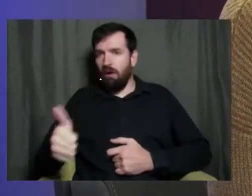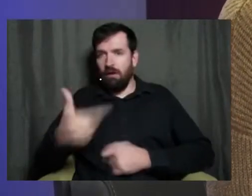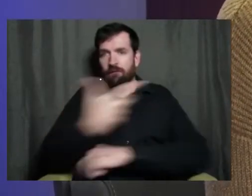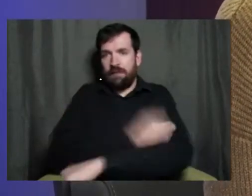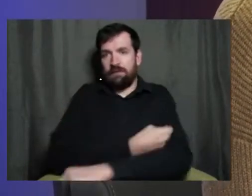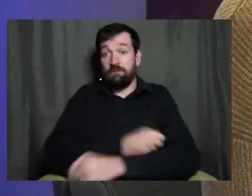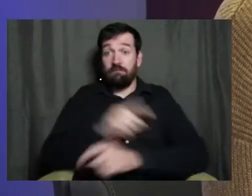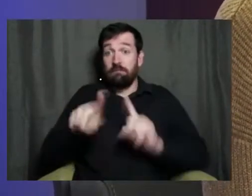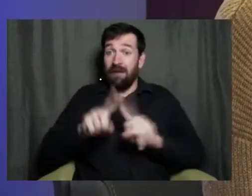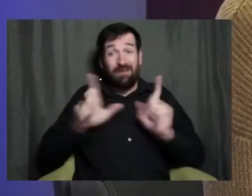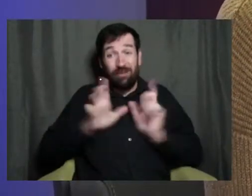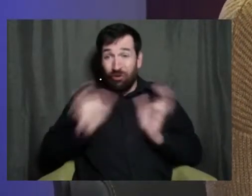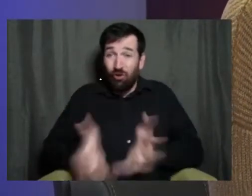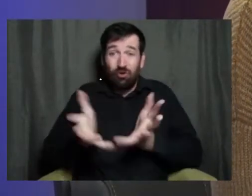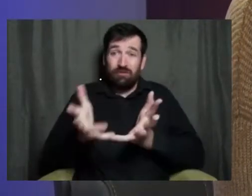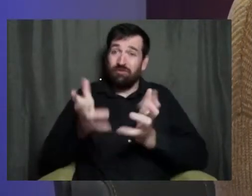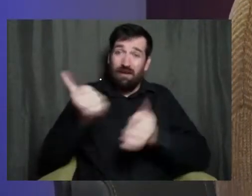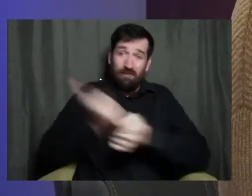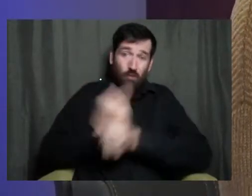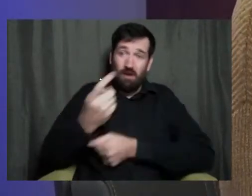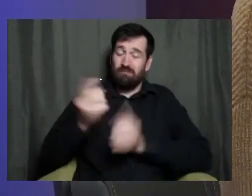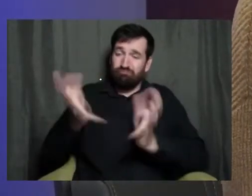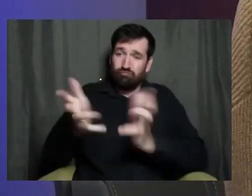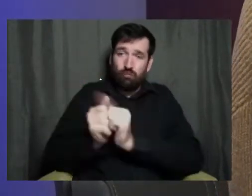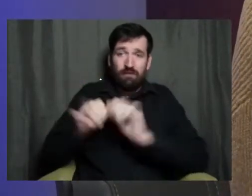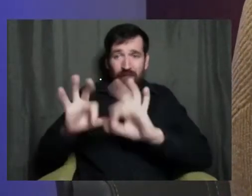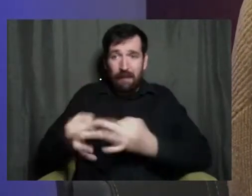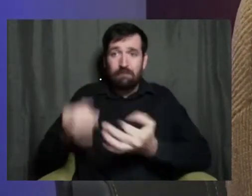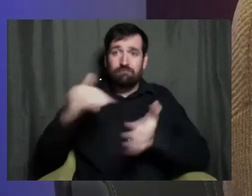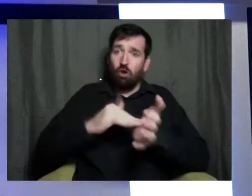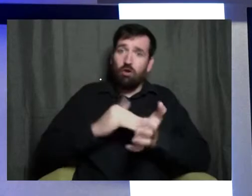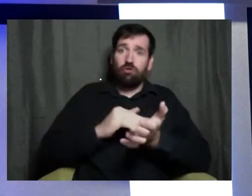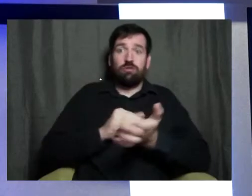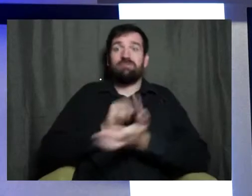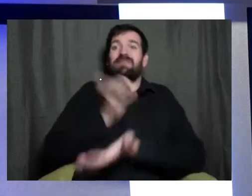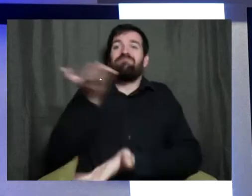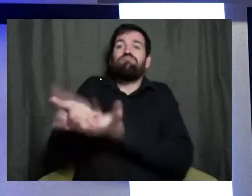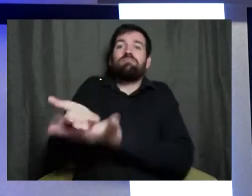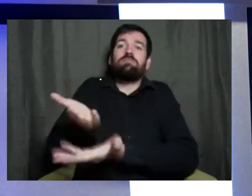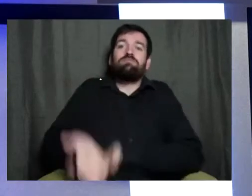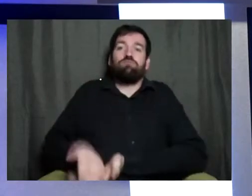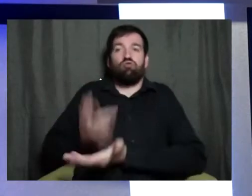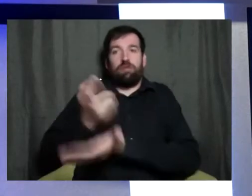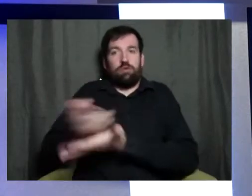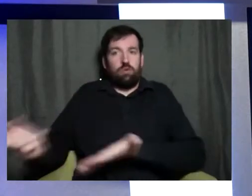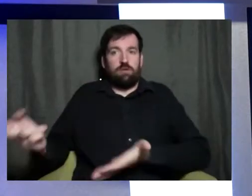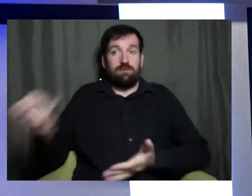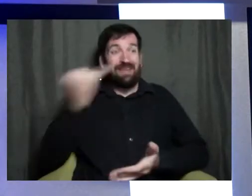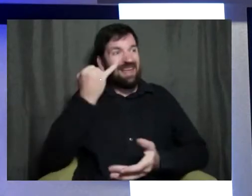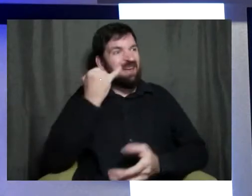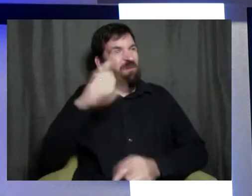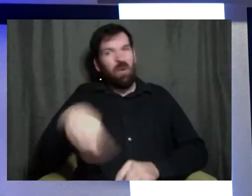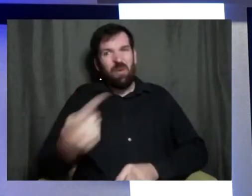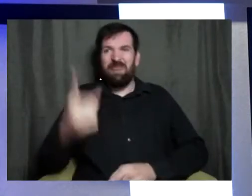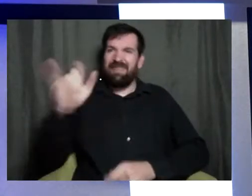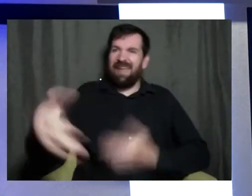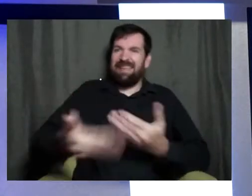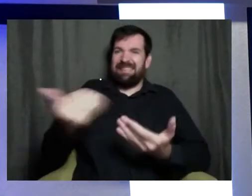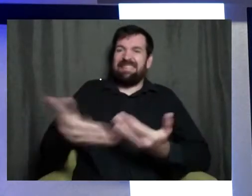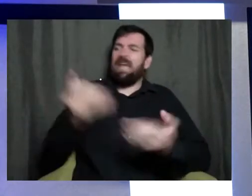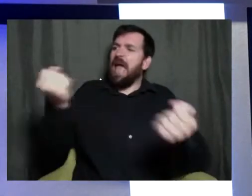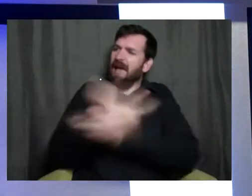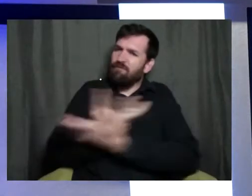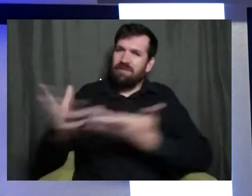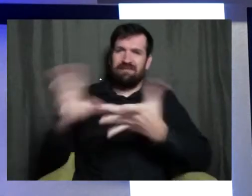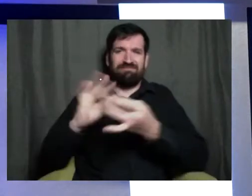talk to their healthcare providers, trusted family, vetted resources. If only it were all this easy, Dr. Johnson. Everything you just said, if